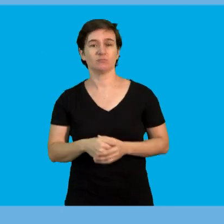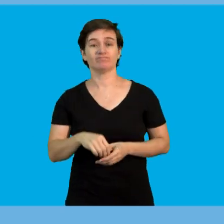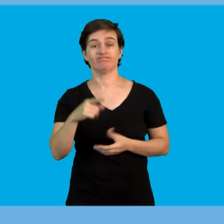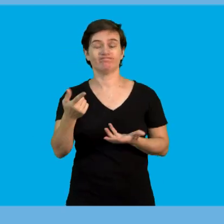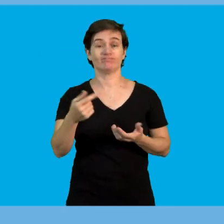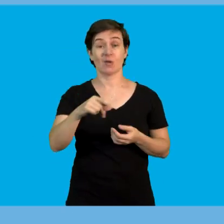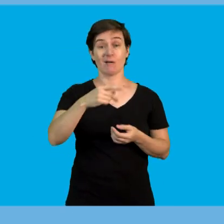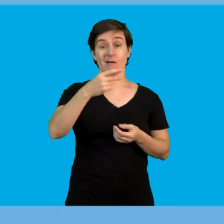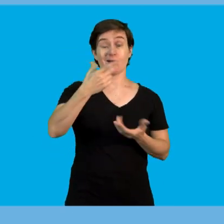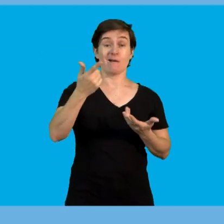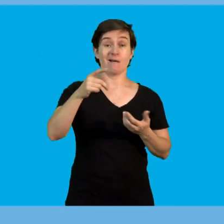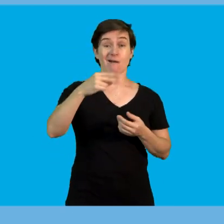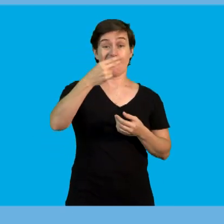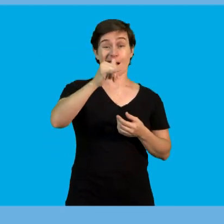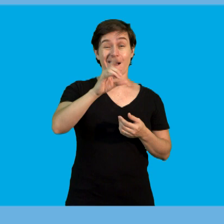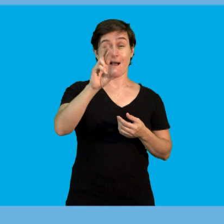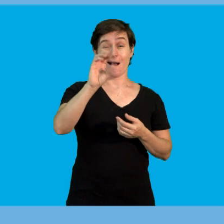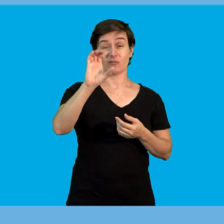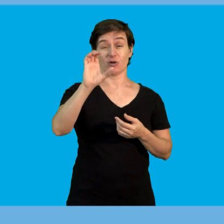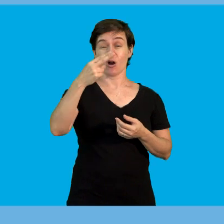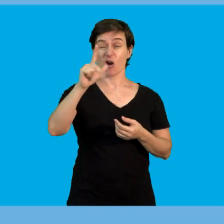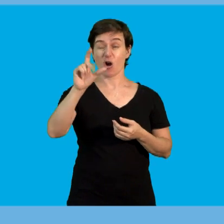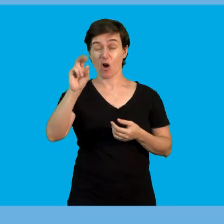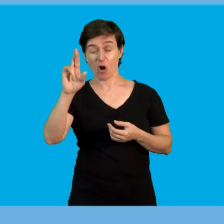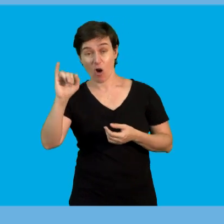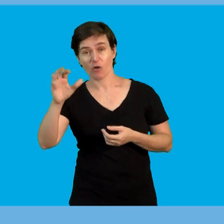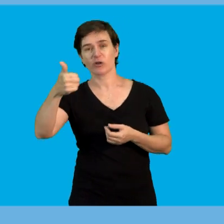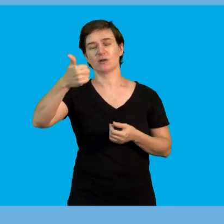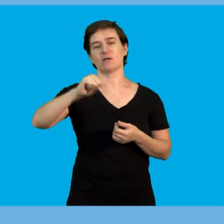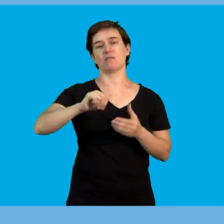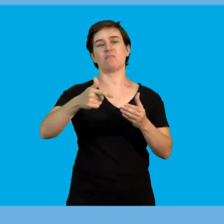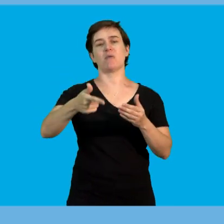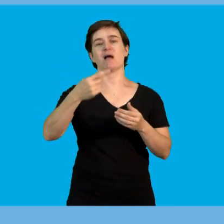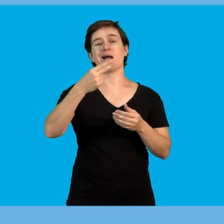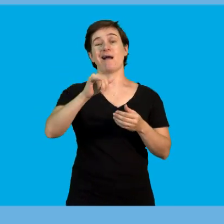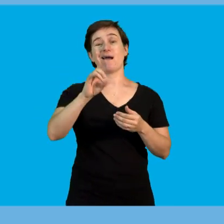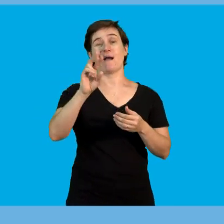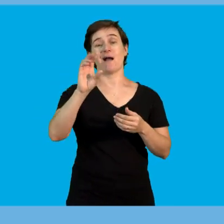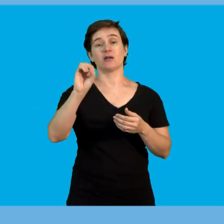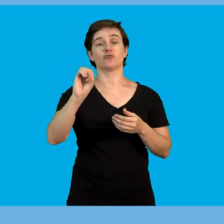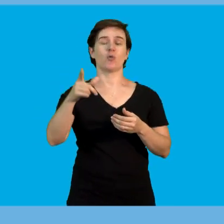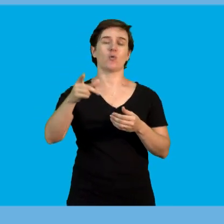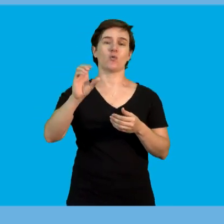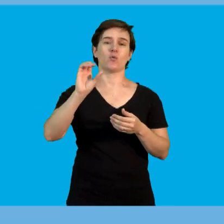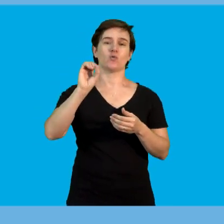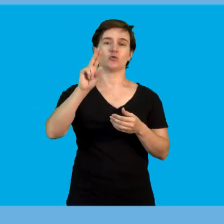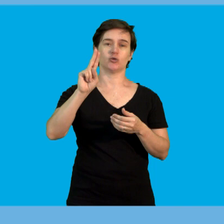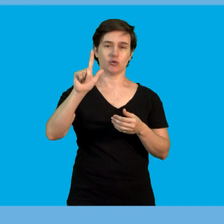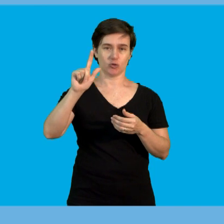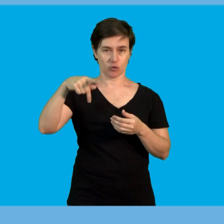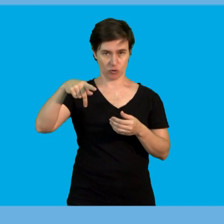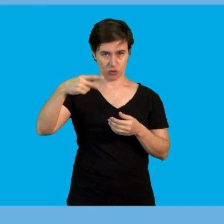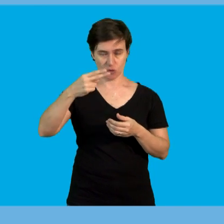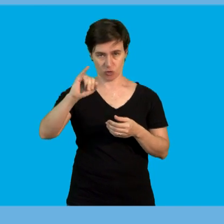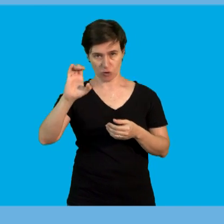our hydrochloric acid, and then our next one is going to be our sulfuric acid. And as you can see, in both these two acids, the H is in front